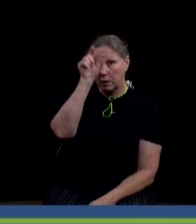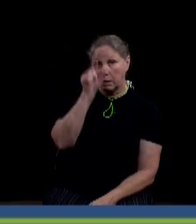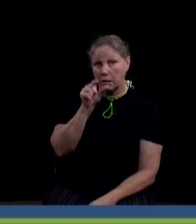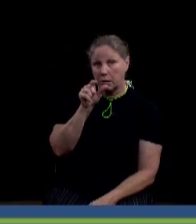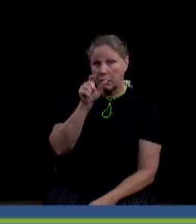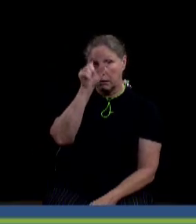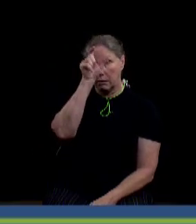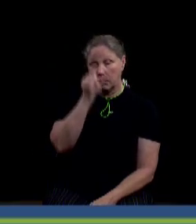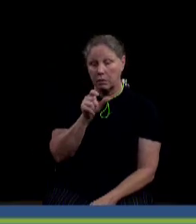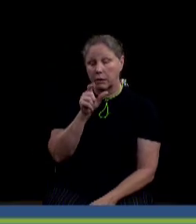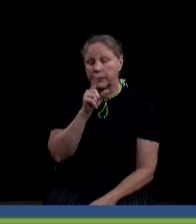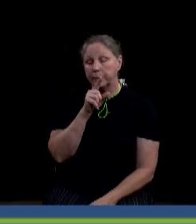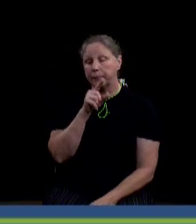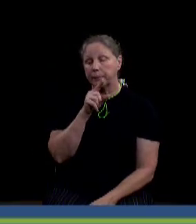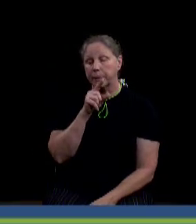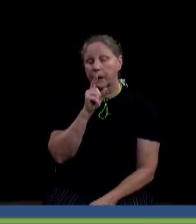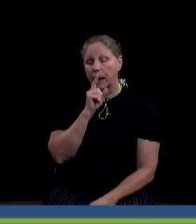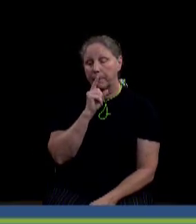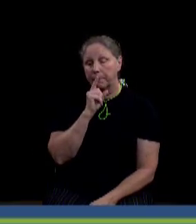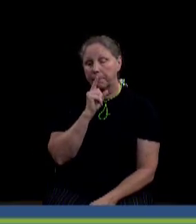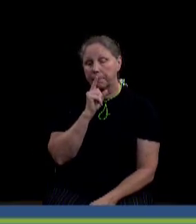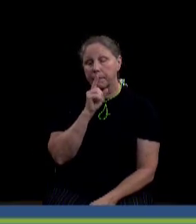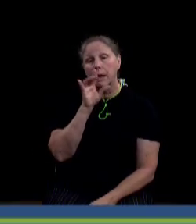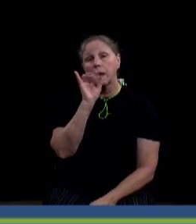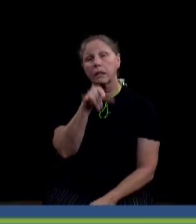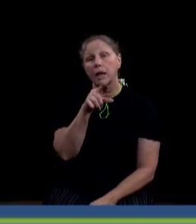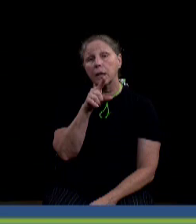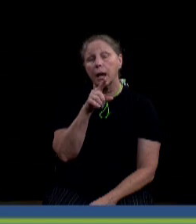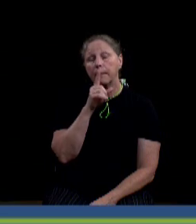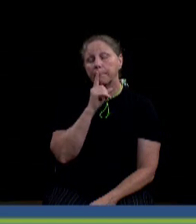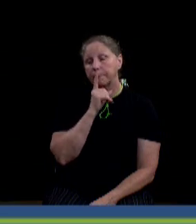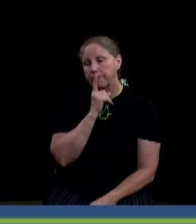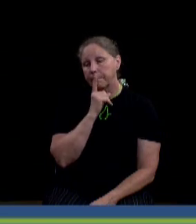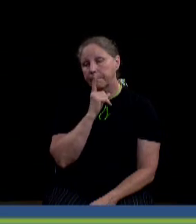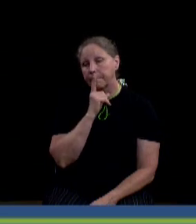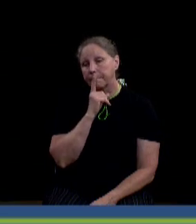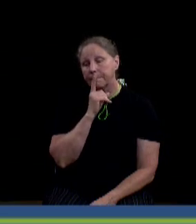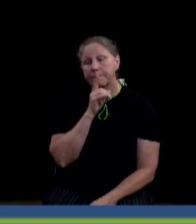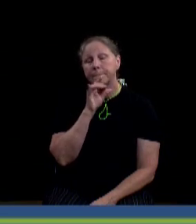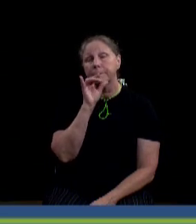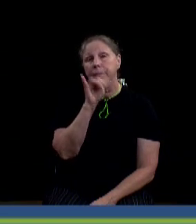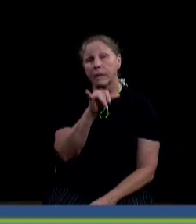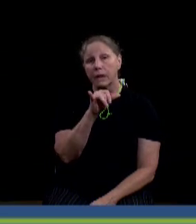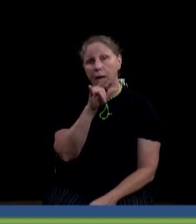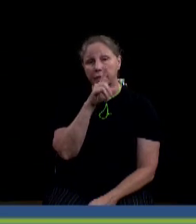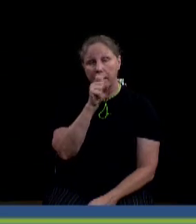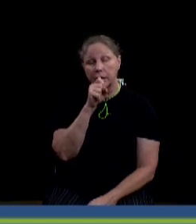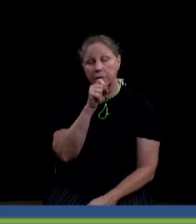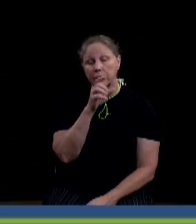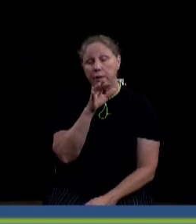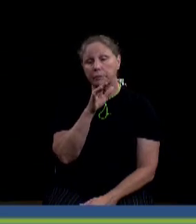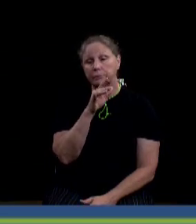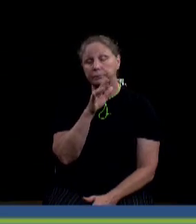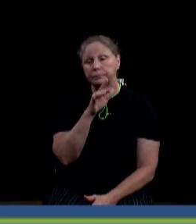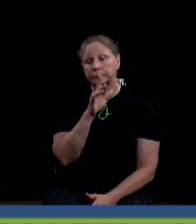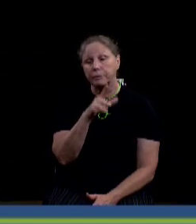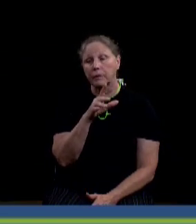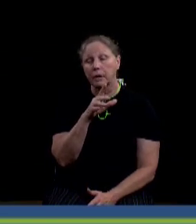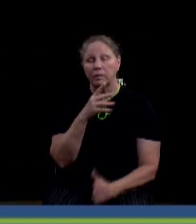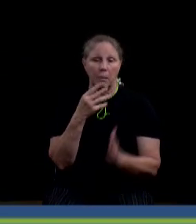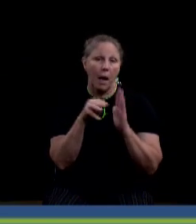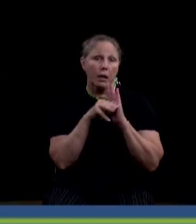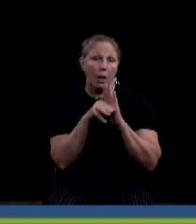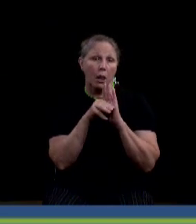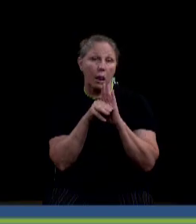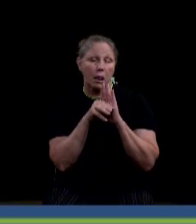that is an epidemic curve model that is